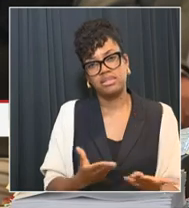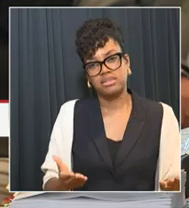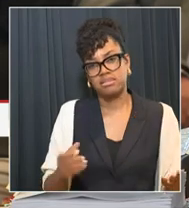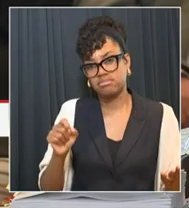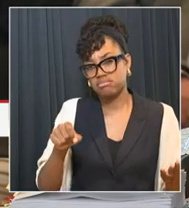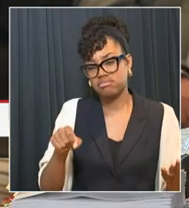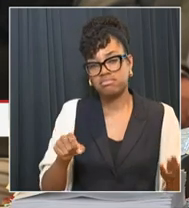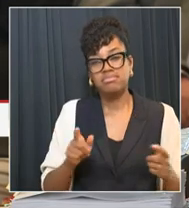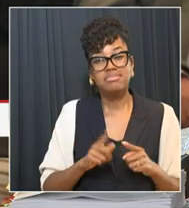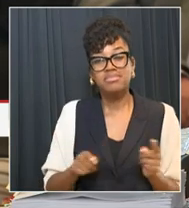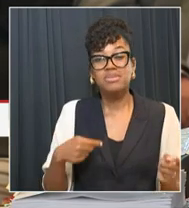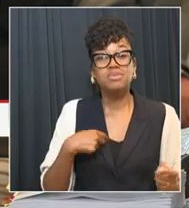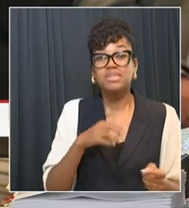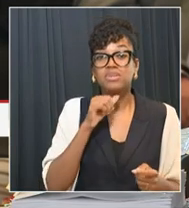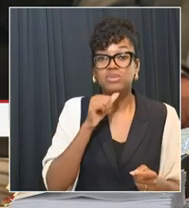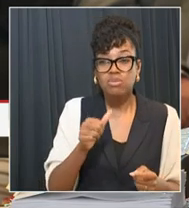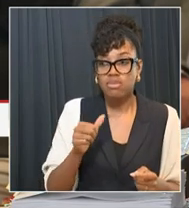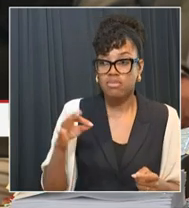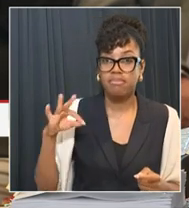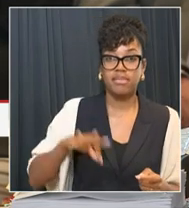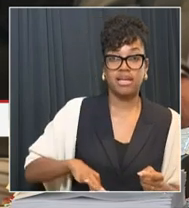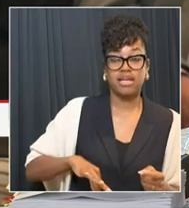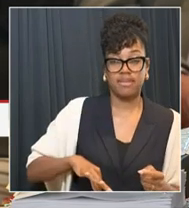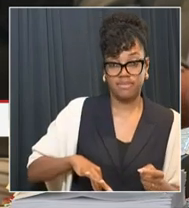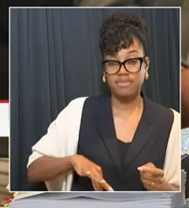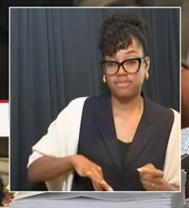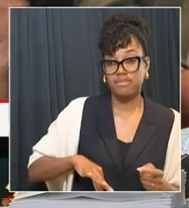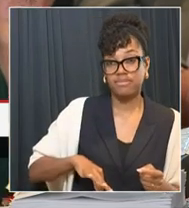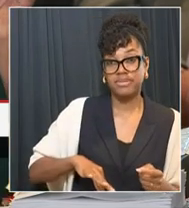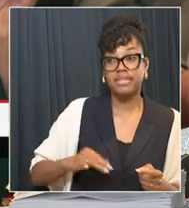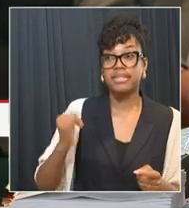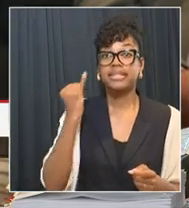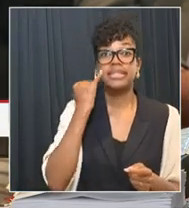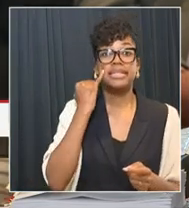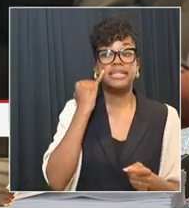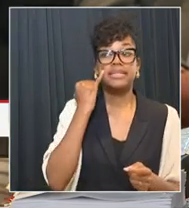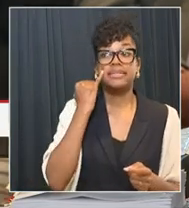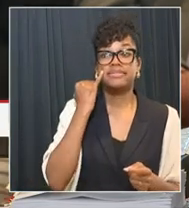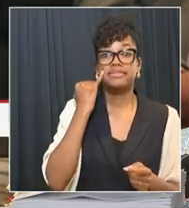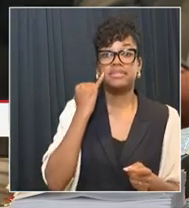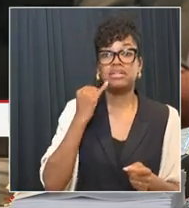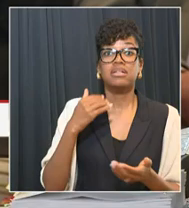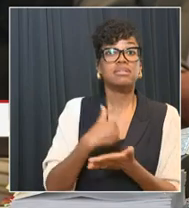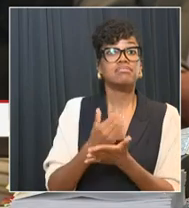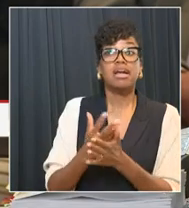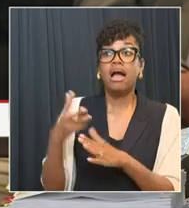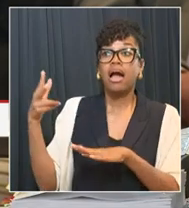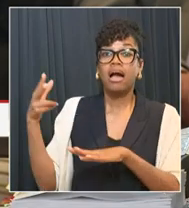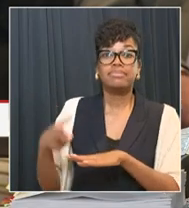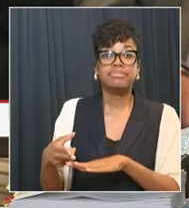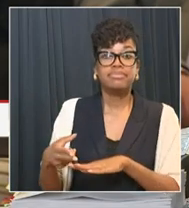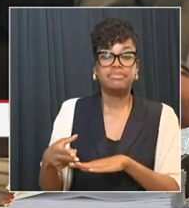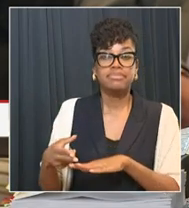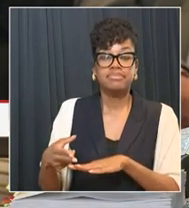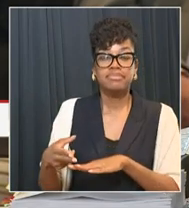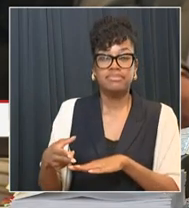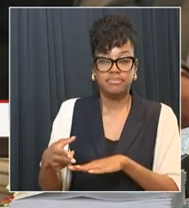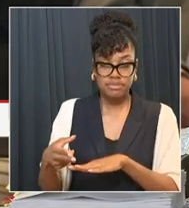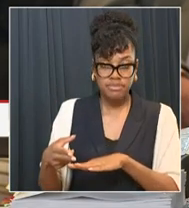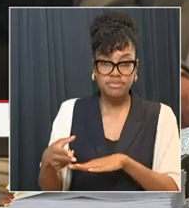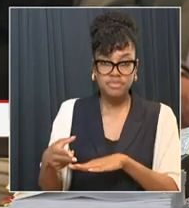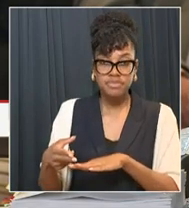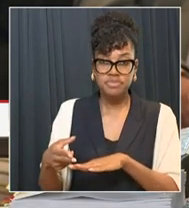we don't do ourselves any favors by cutting our budgets